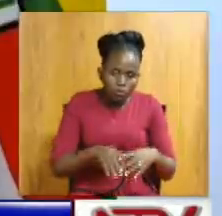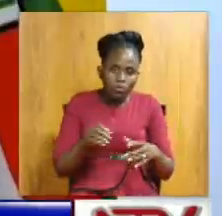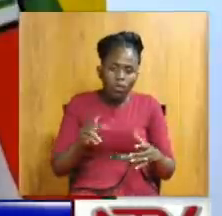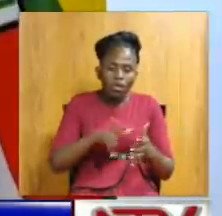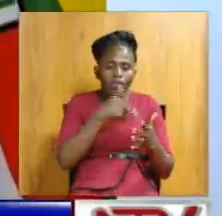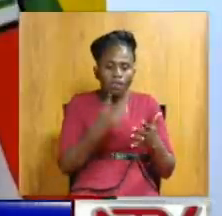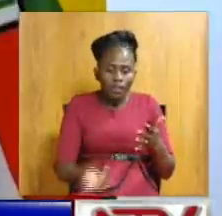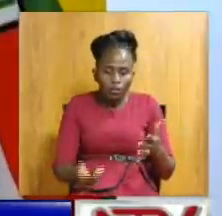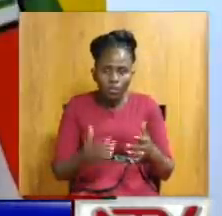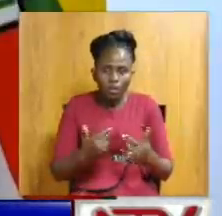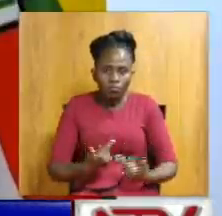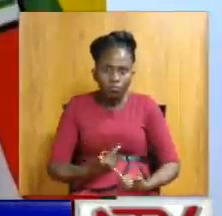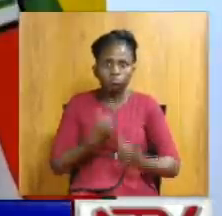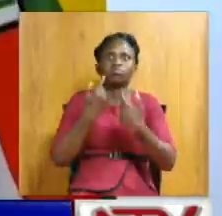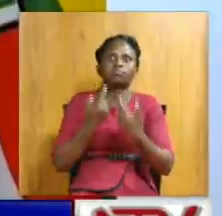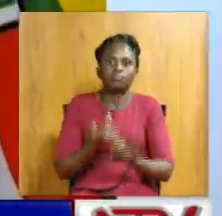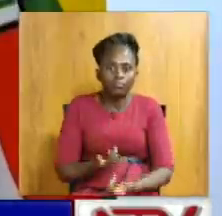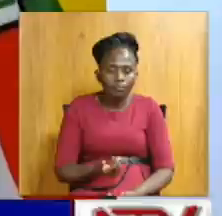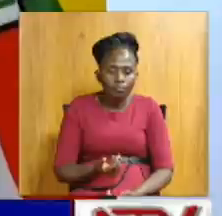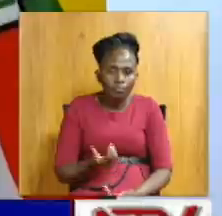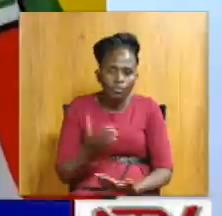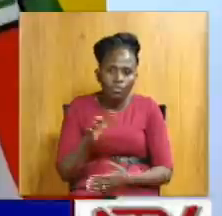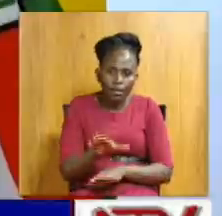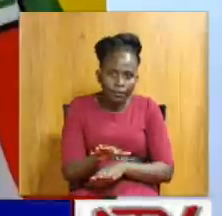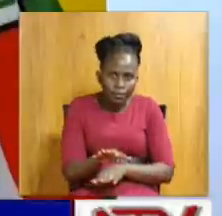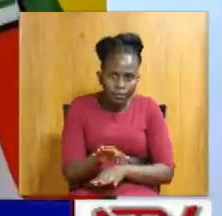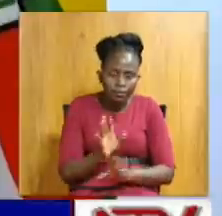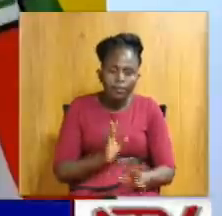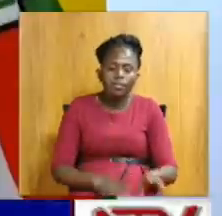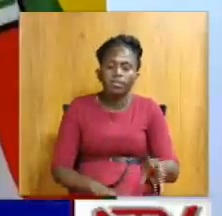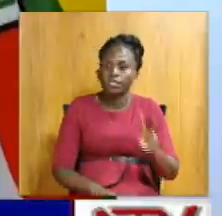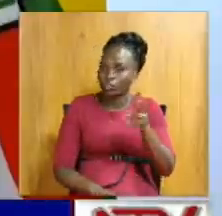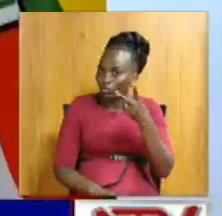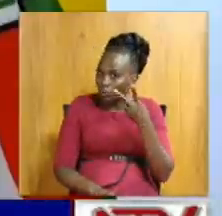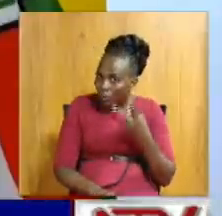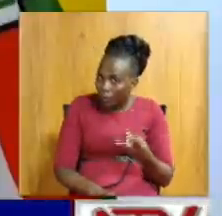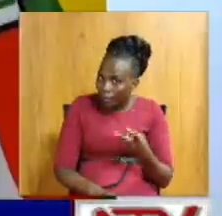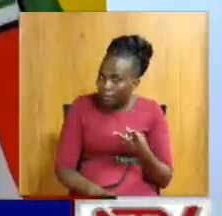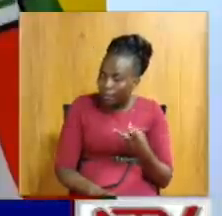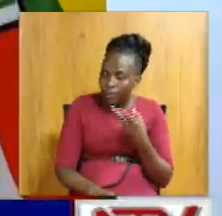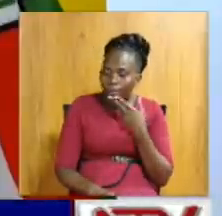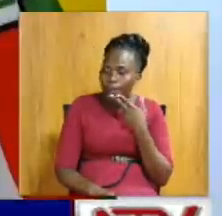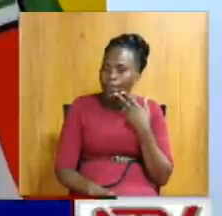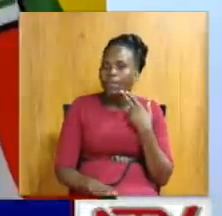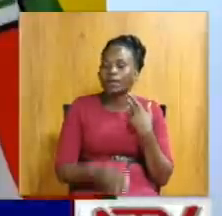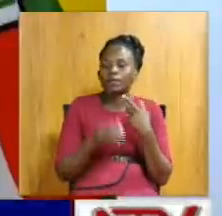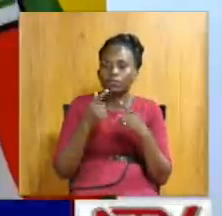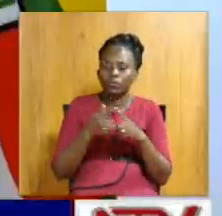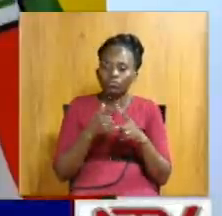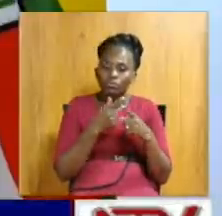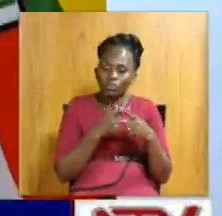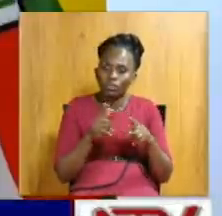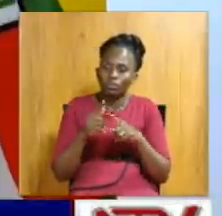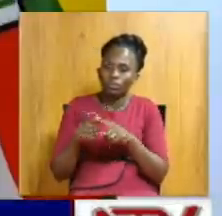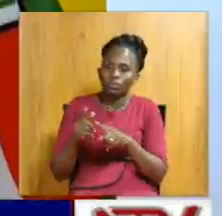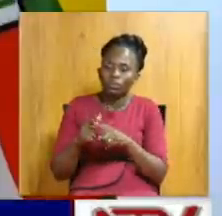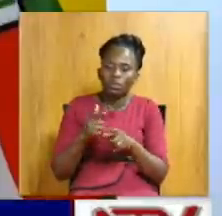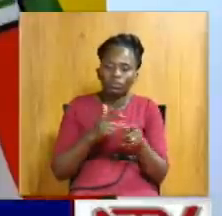and it blew him up. Then another one from multiple grenade